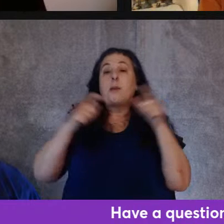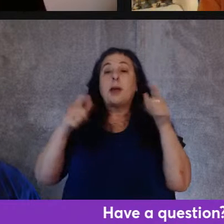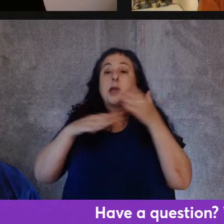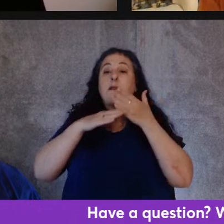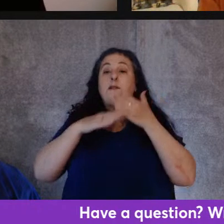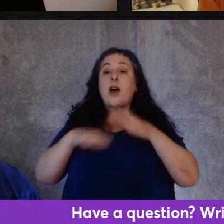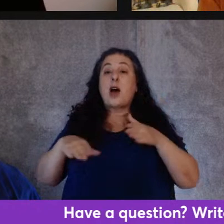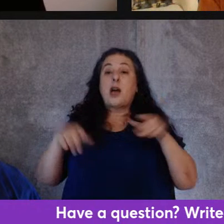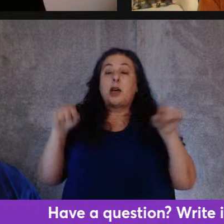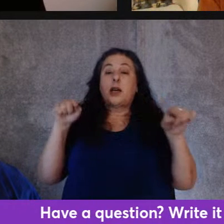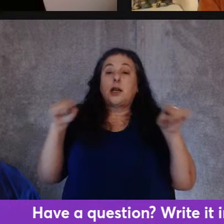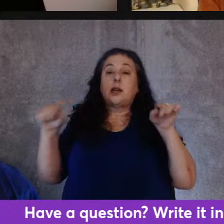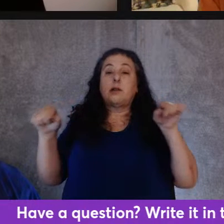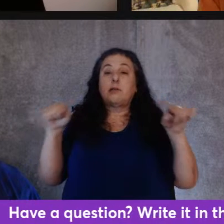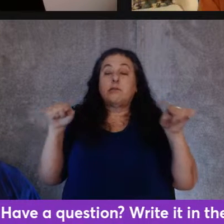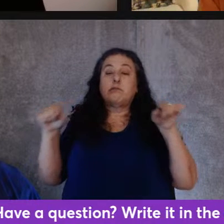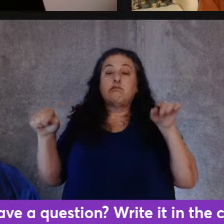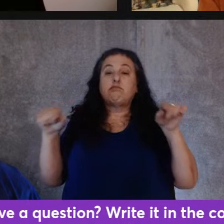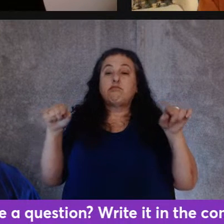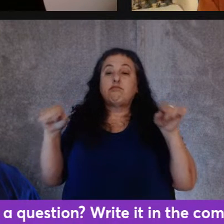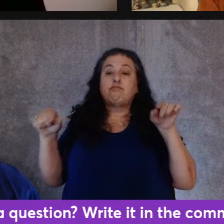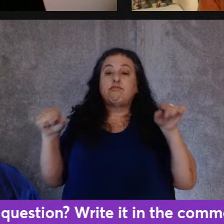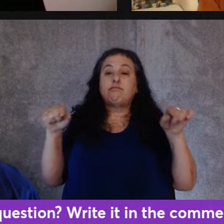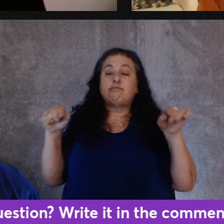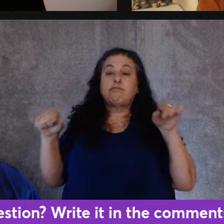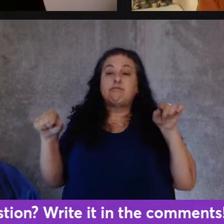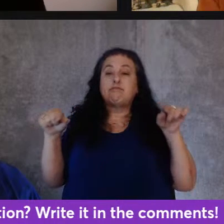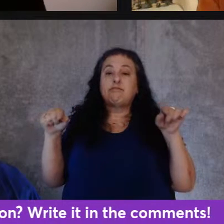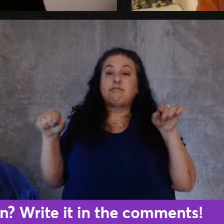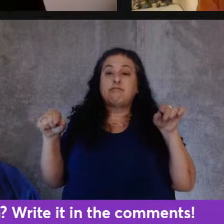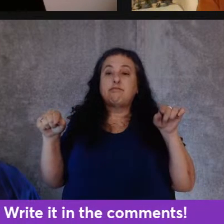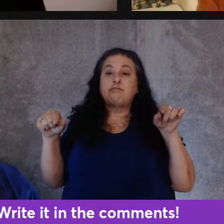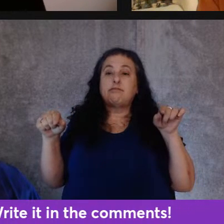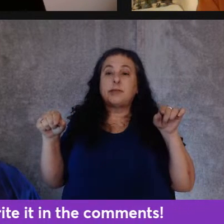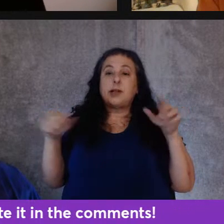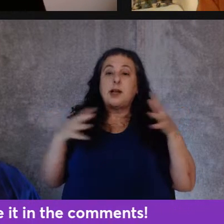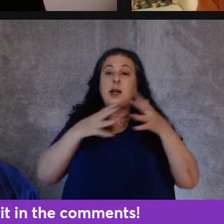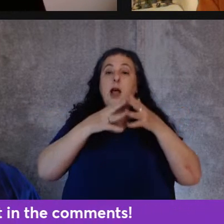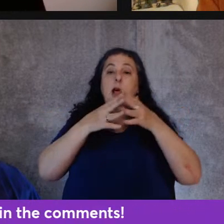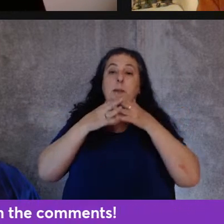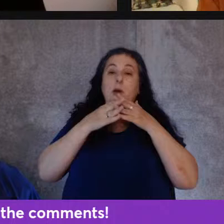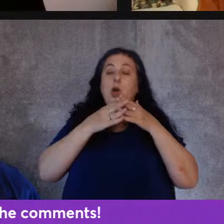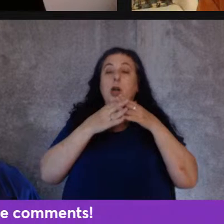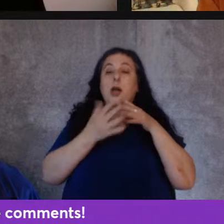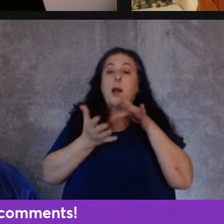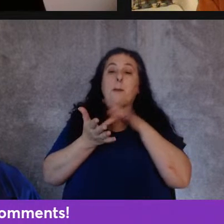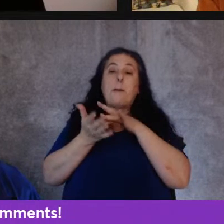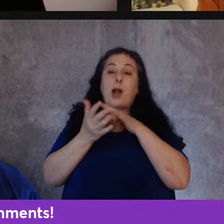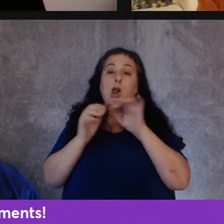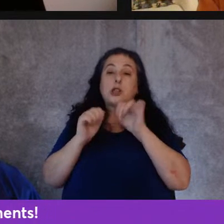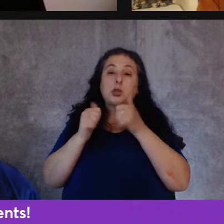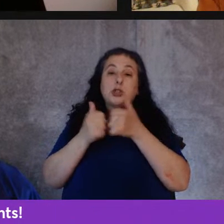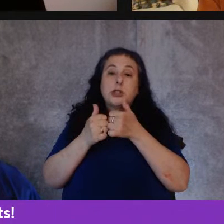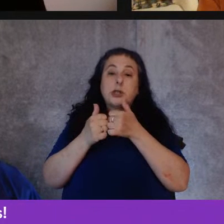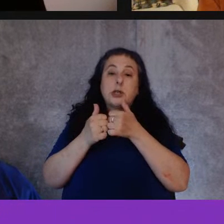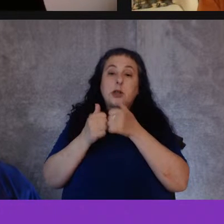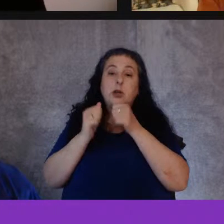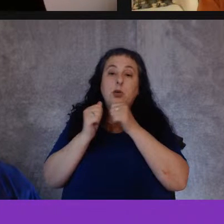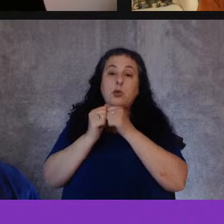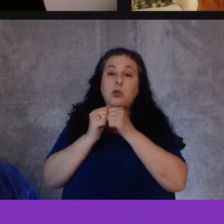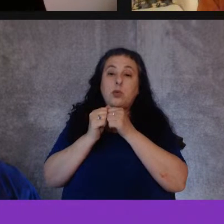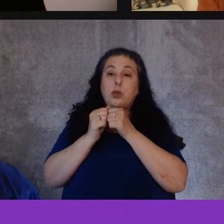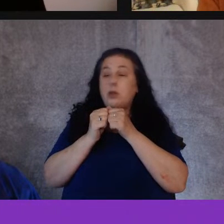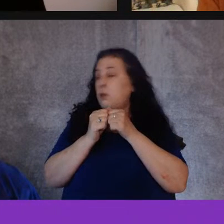divide between um, the American Medical Association,